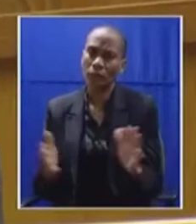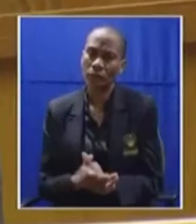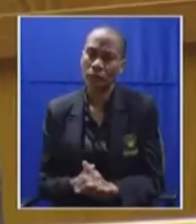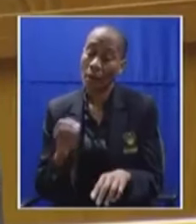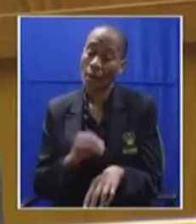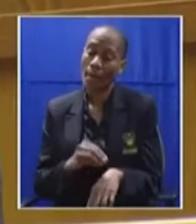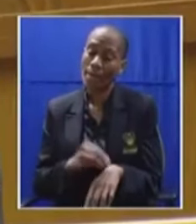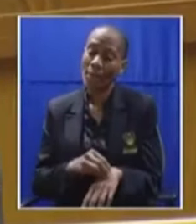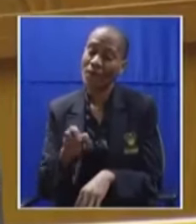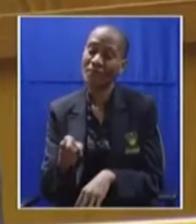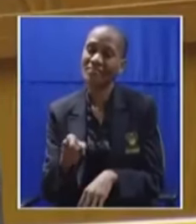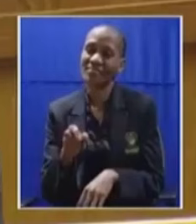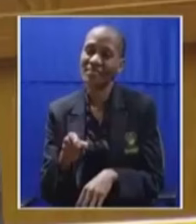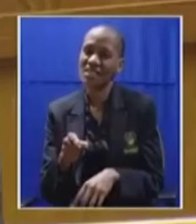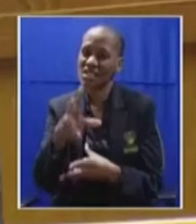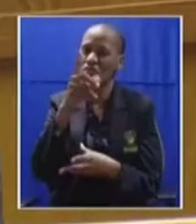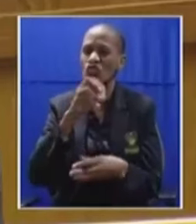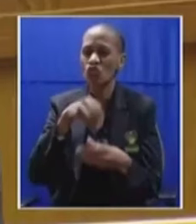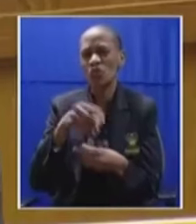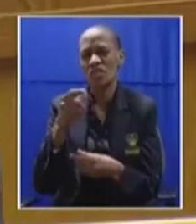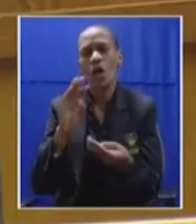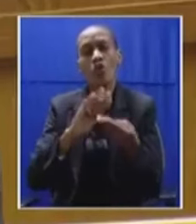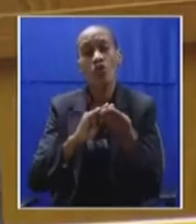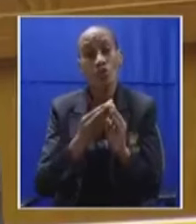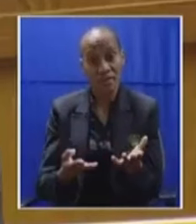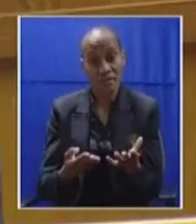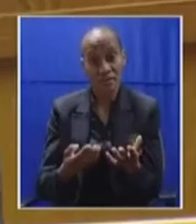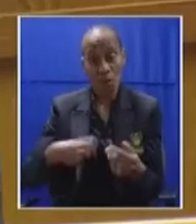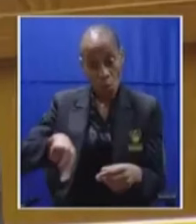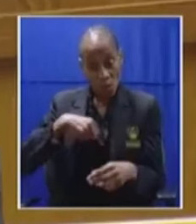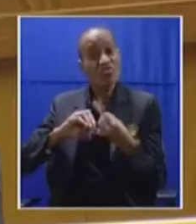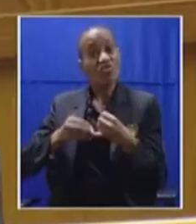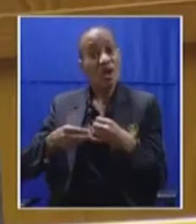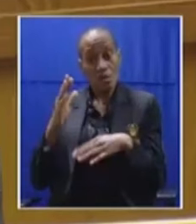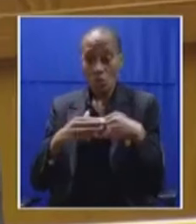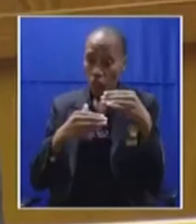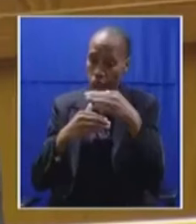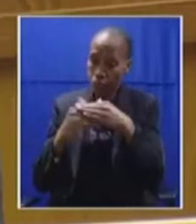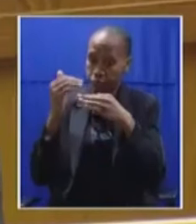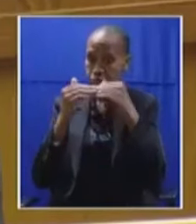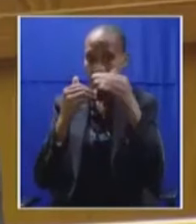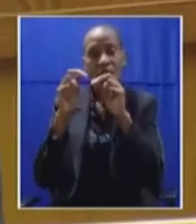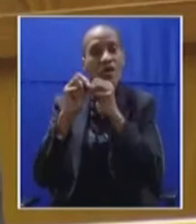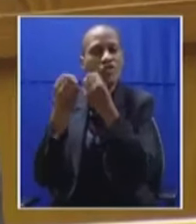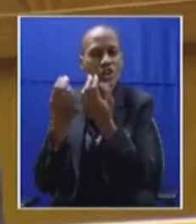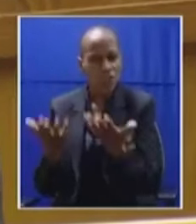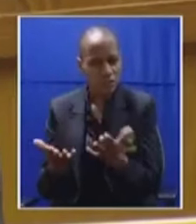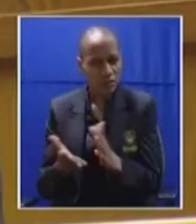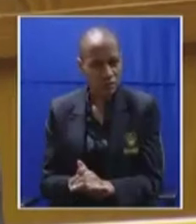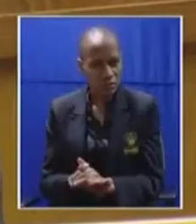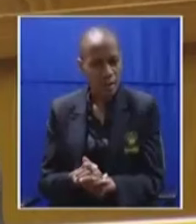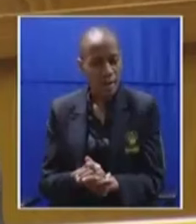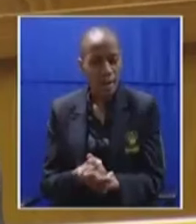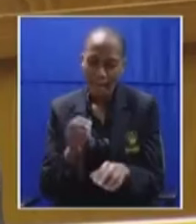problem that has to do with the society that we seek to build. And this is really the core of the